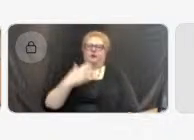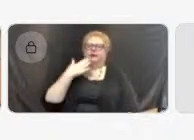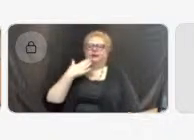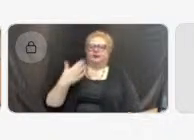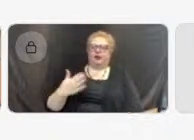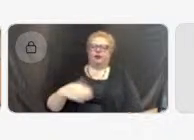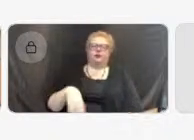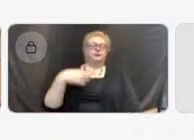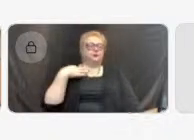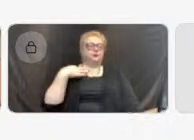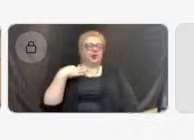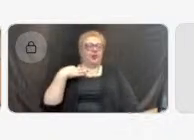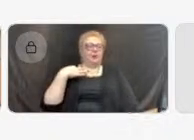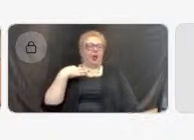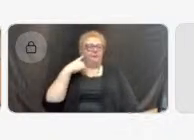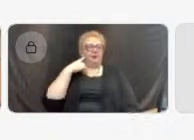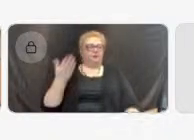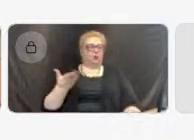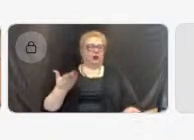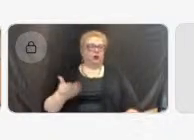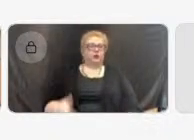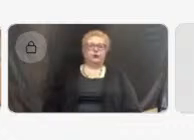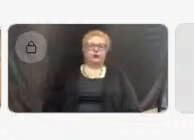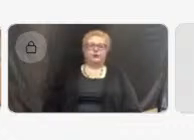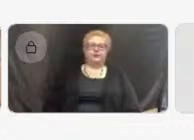applicant for item number 3 present?